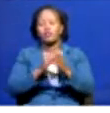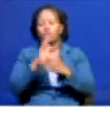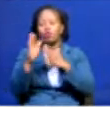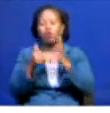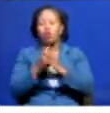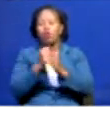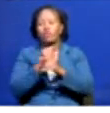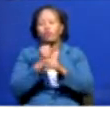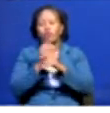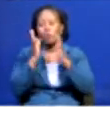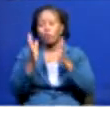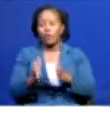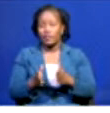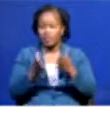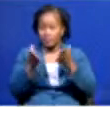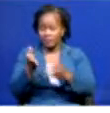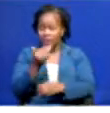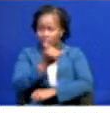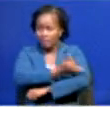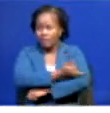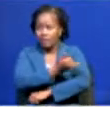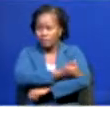this institution,